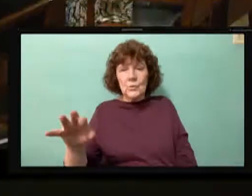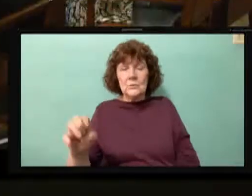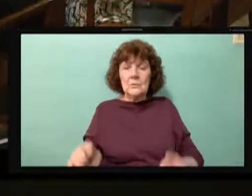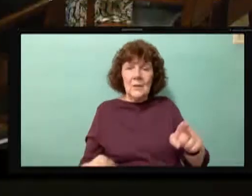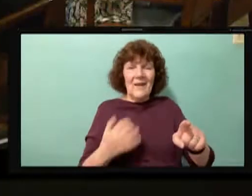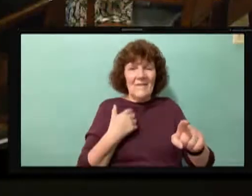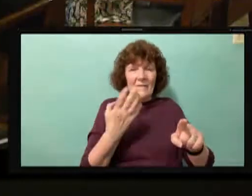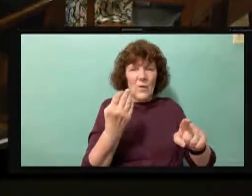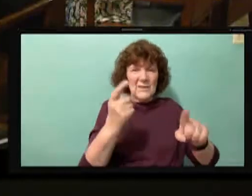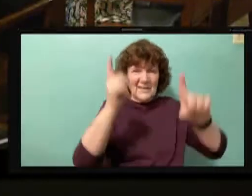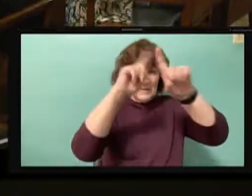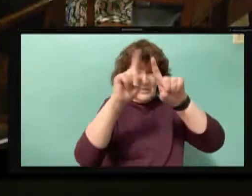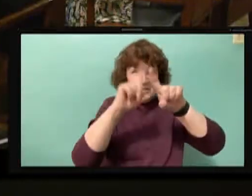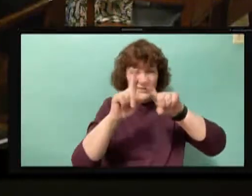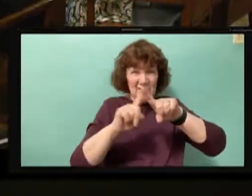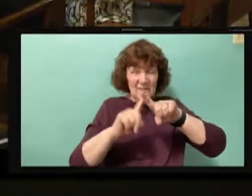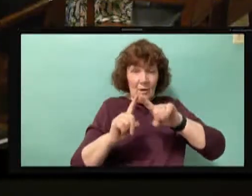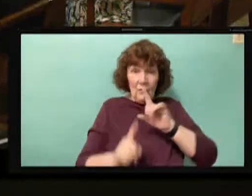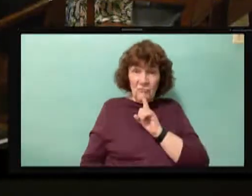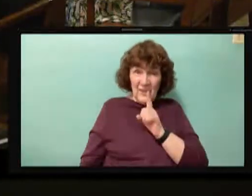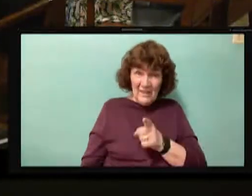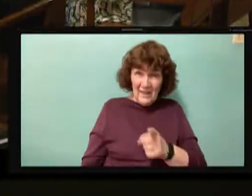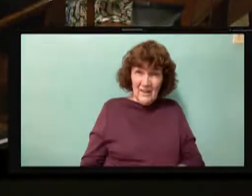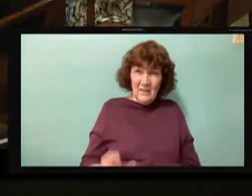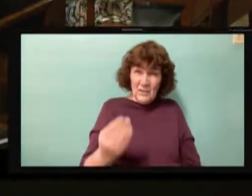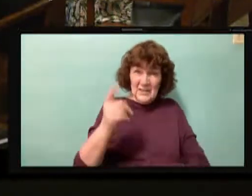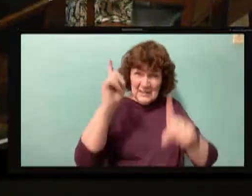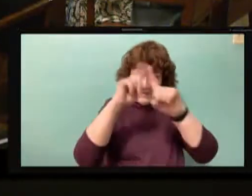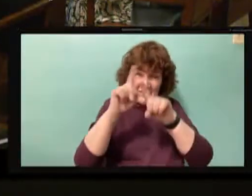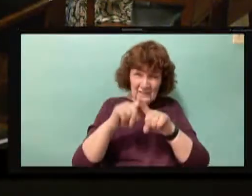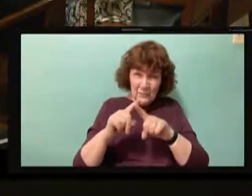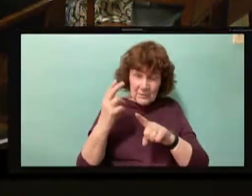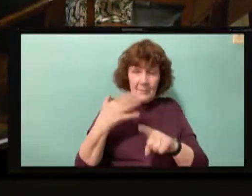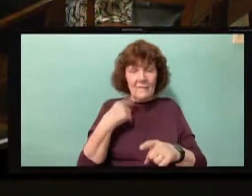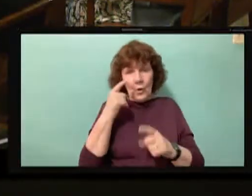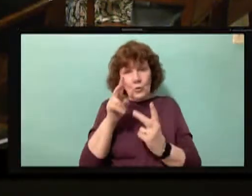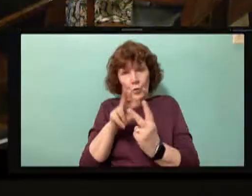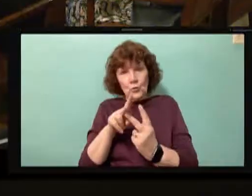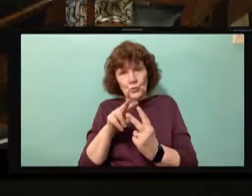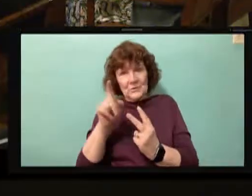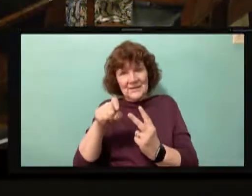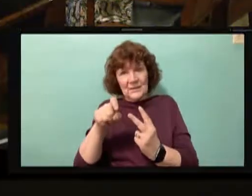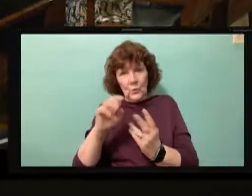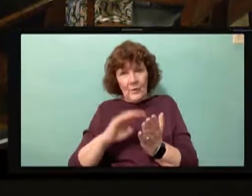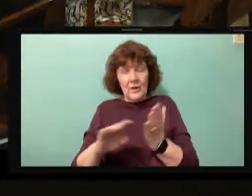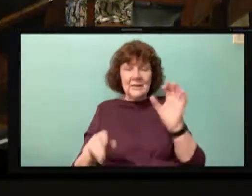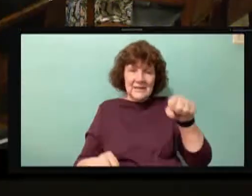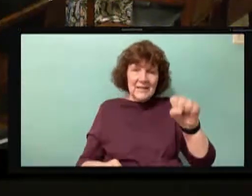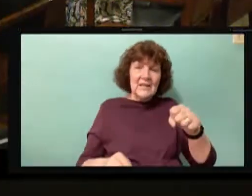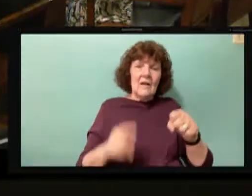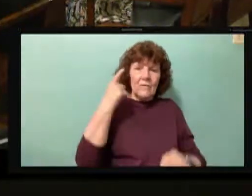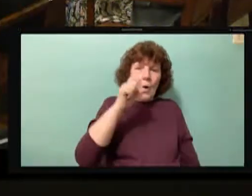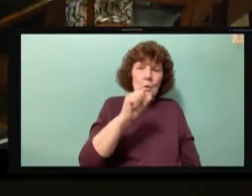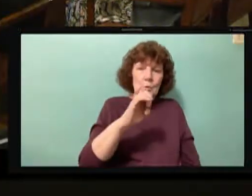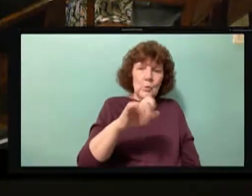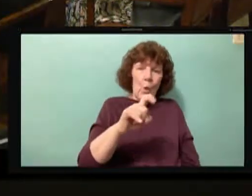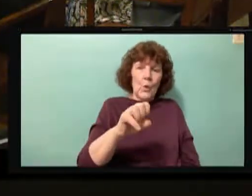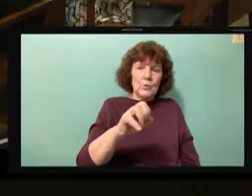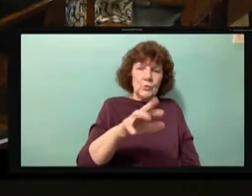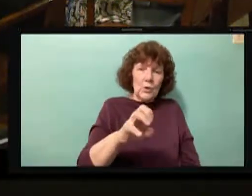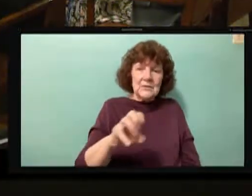different categories. Is there? Okay, yes. But they're certainly needed for those two categories. They're absolutely needed for those two categories. I can rattle off some other ones